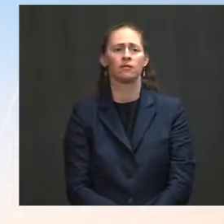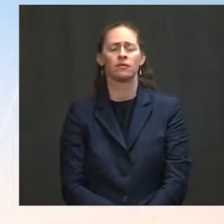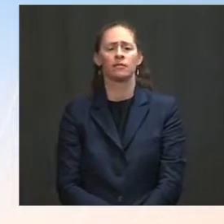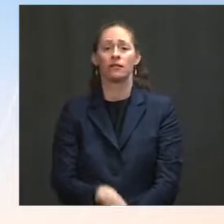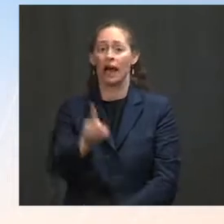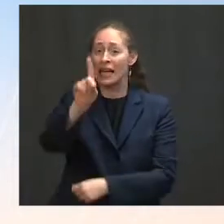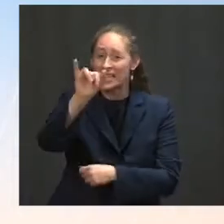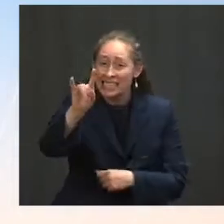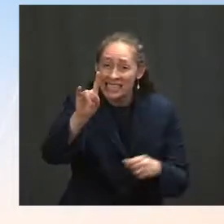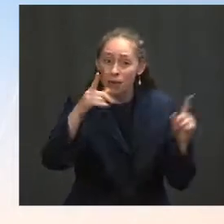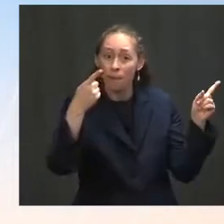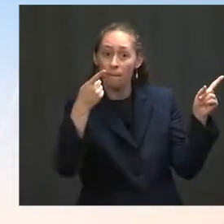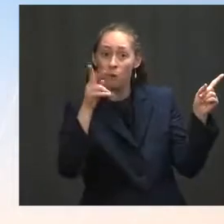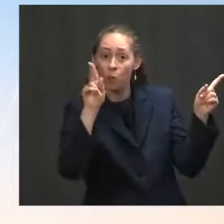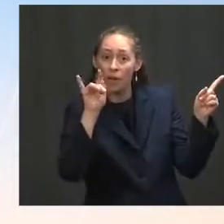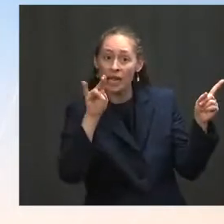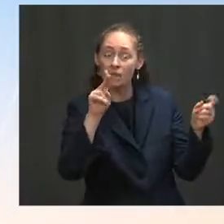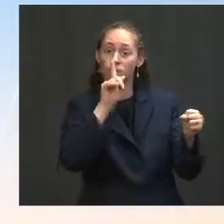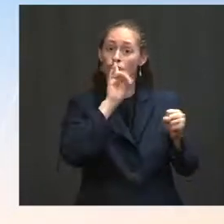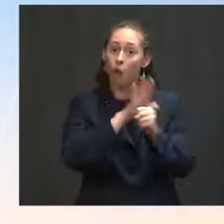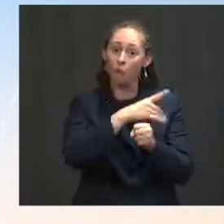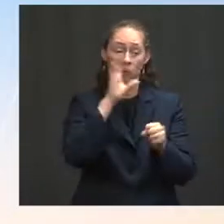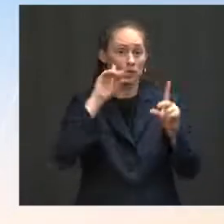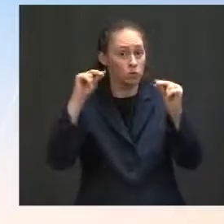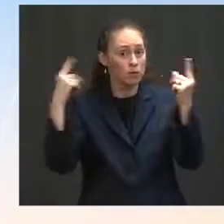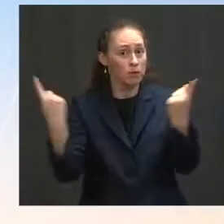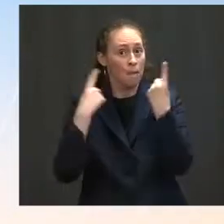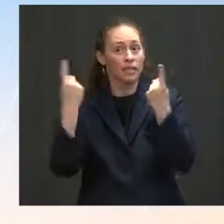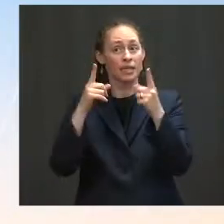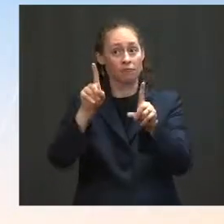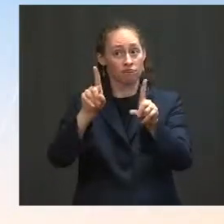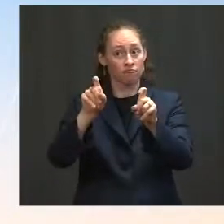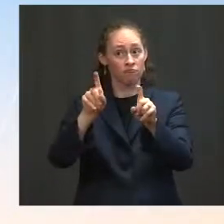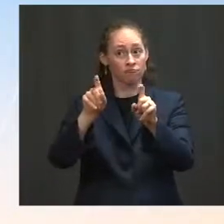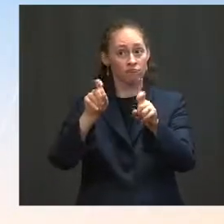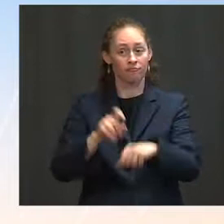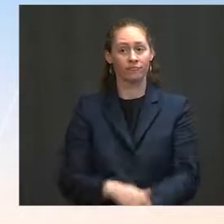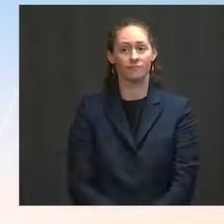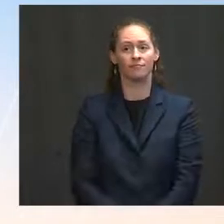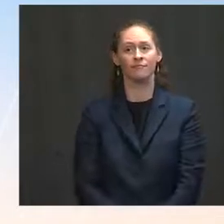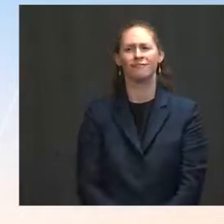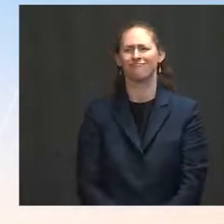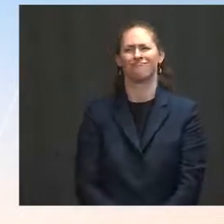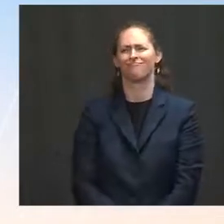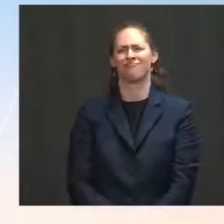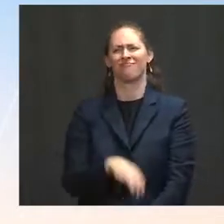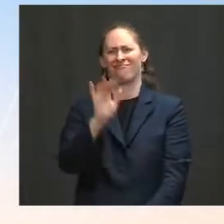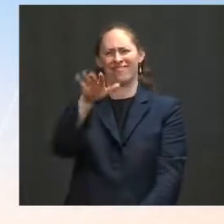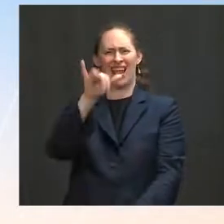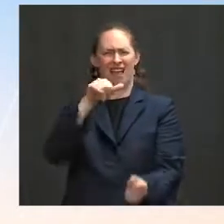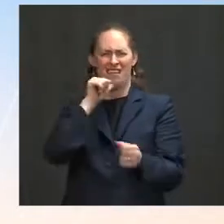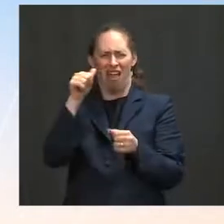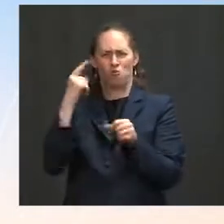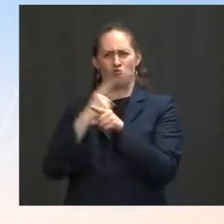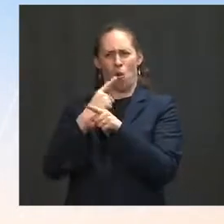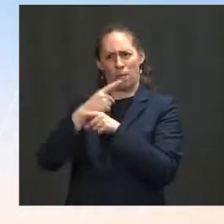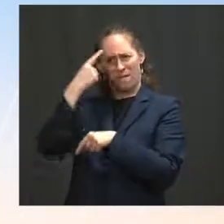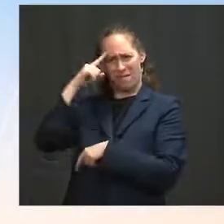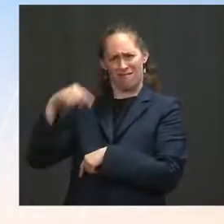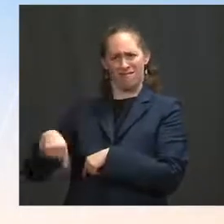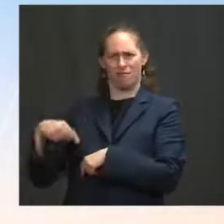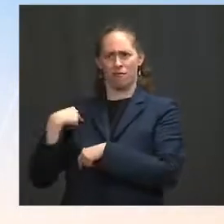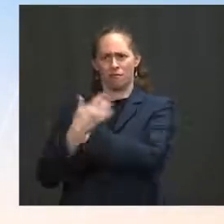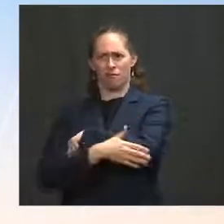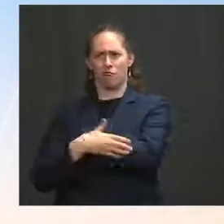appropriate role for the United States to convey. I can convey and read out to you what role President Biden played and what message he delivered to the Russians. Go